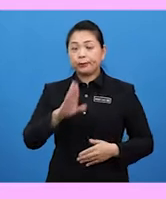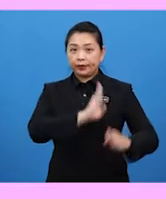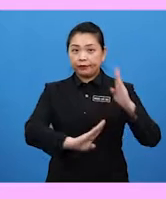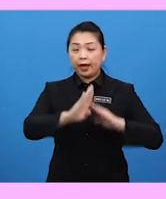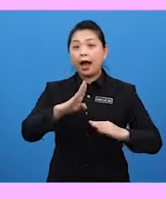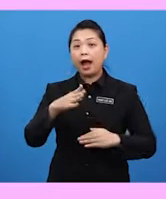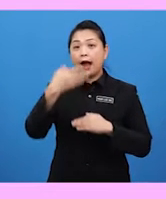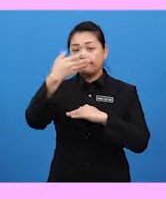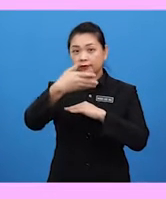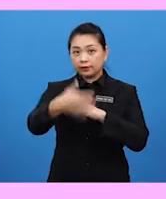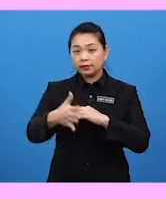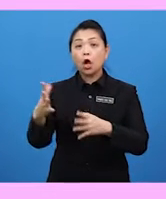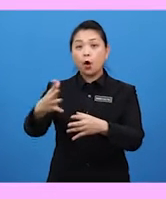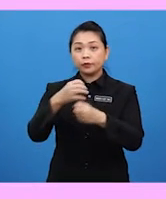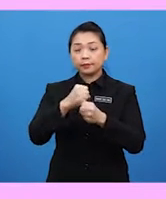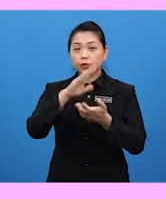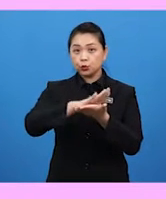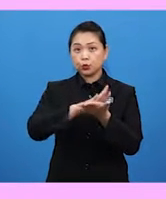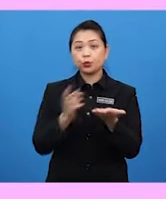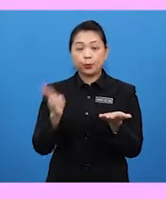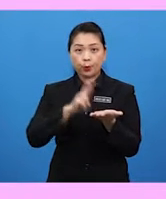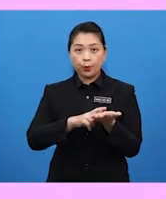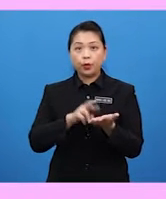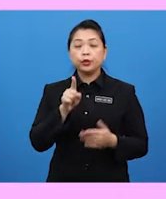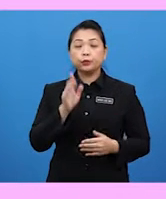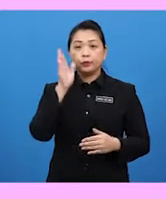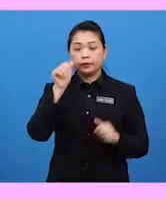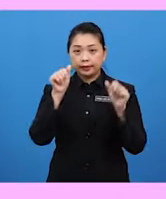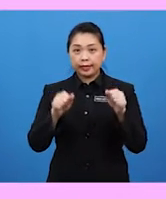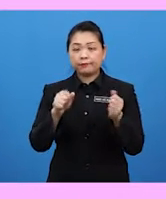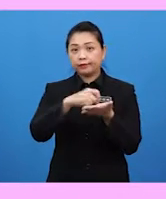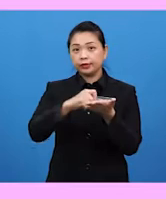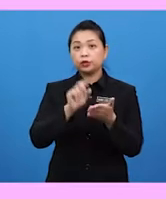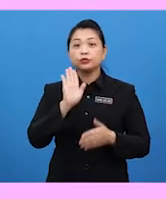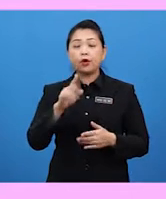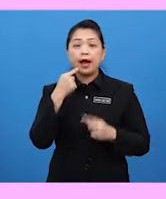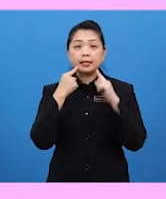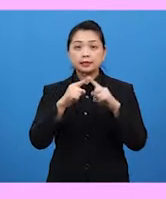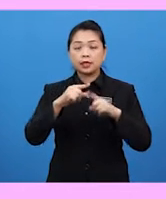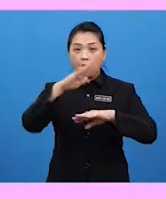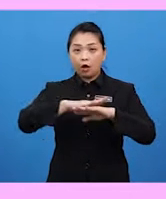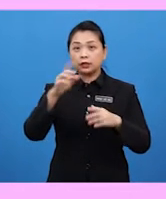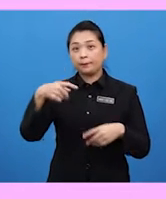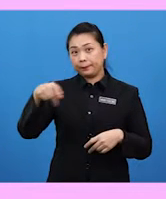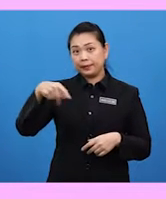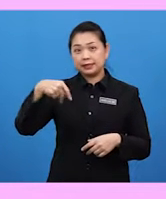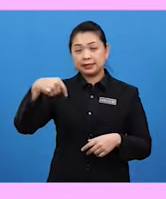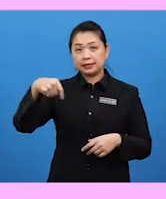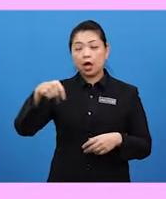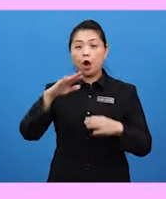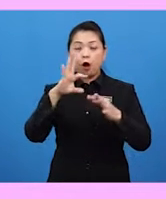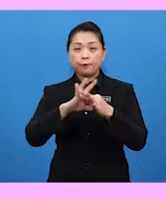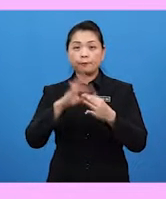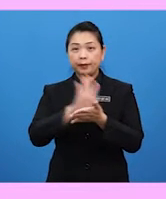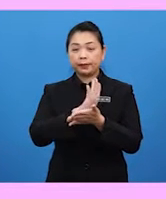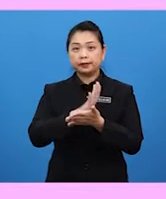after he obtains the school report. You can write down your answer on a piece of paper first and check